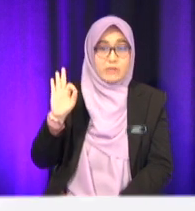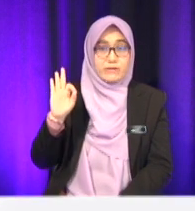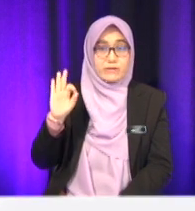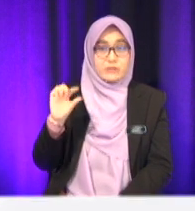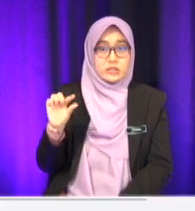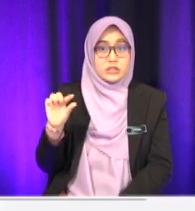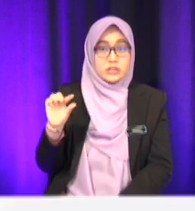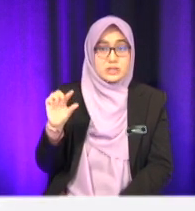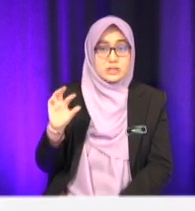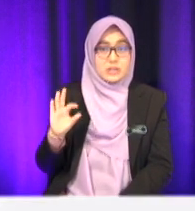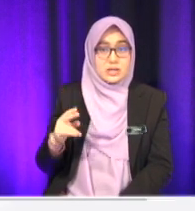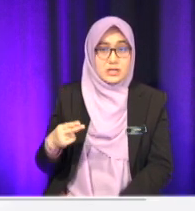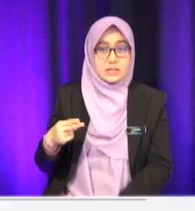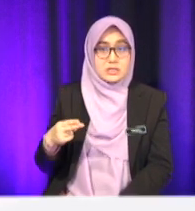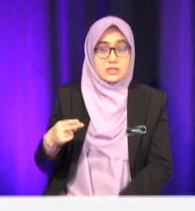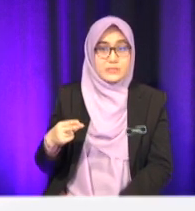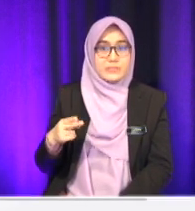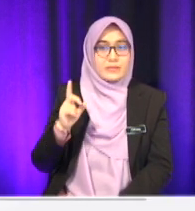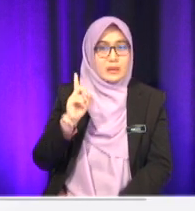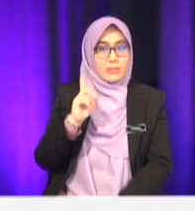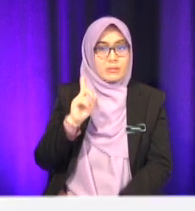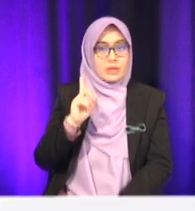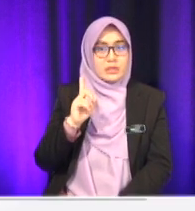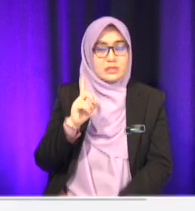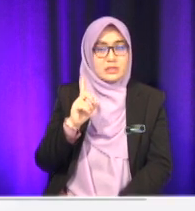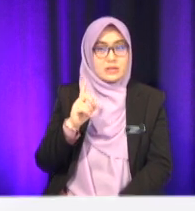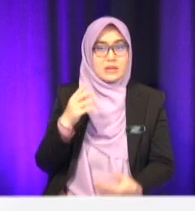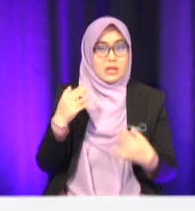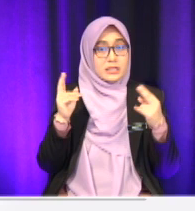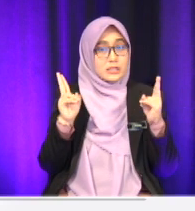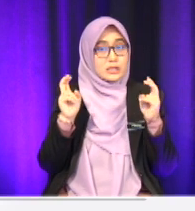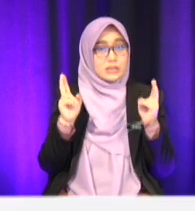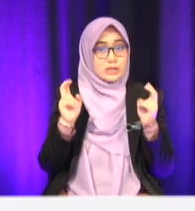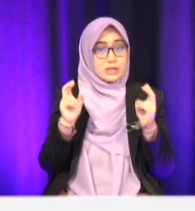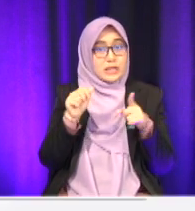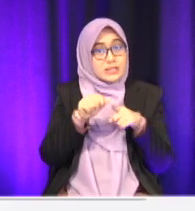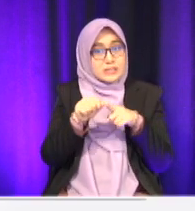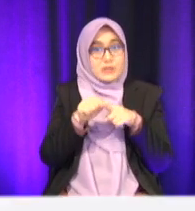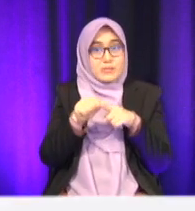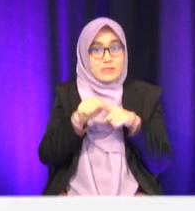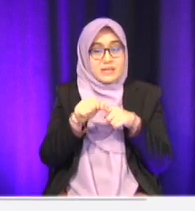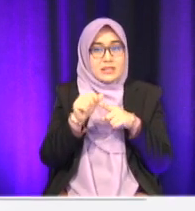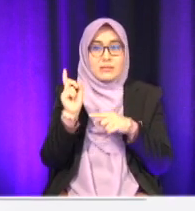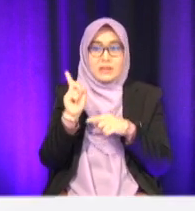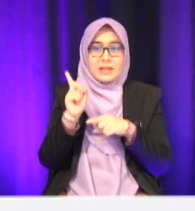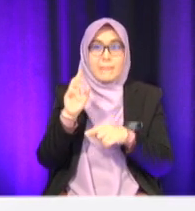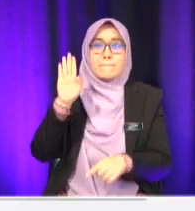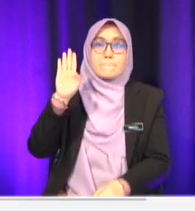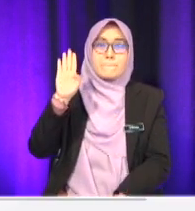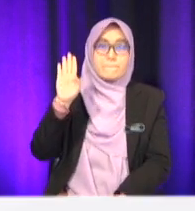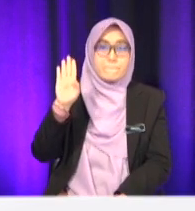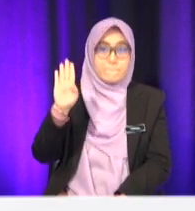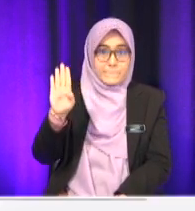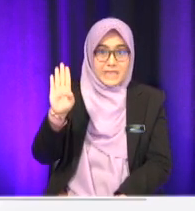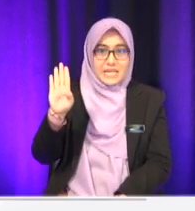and sharing experience. So which one is talking about disciplinary cases? I would go for B. Yeah, very good.